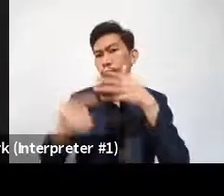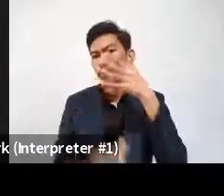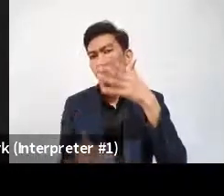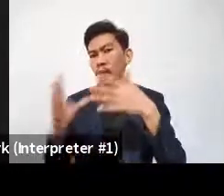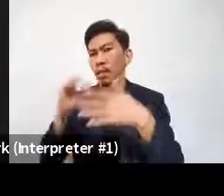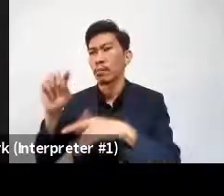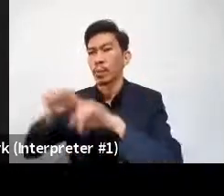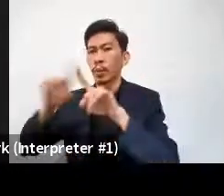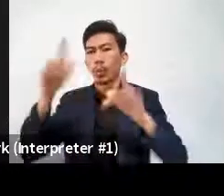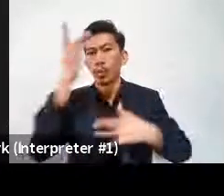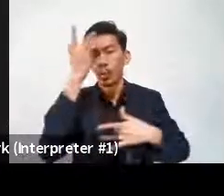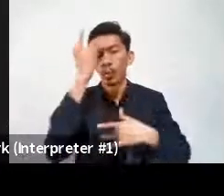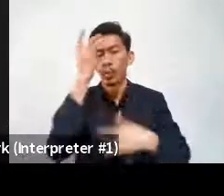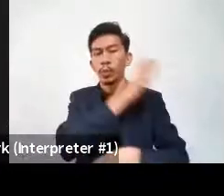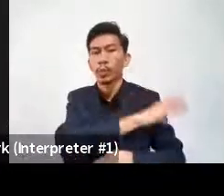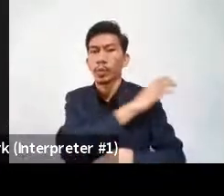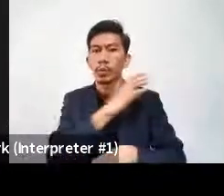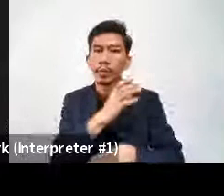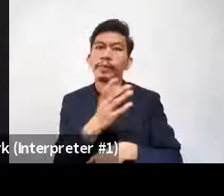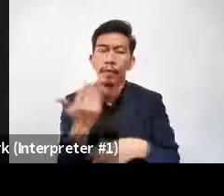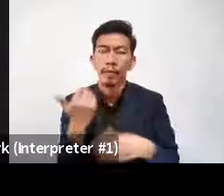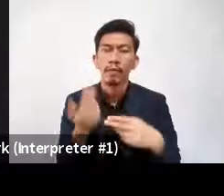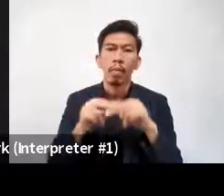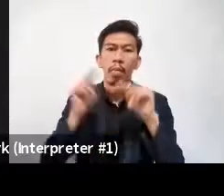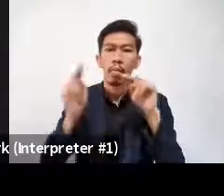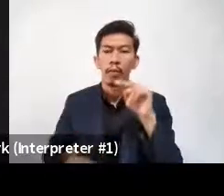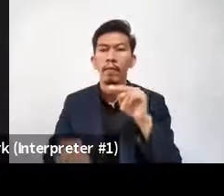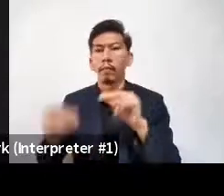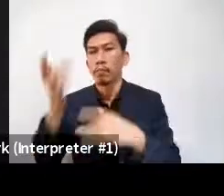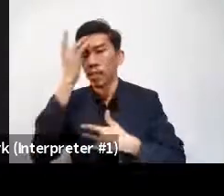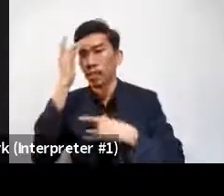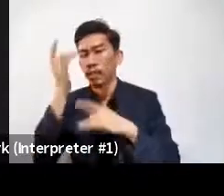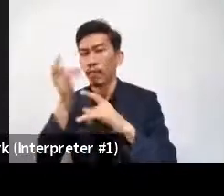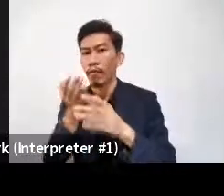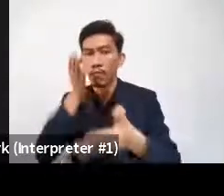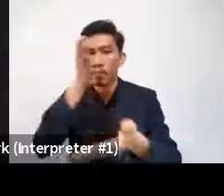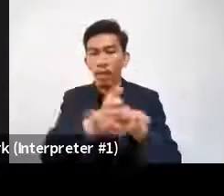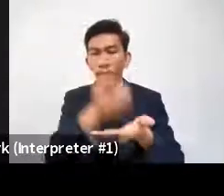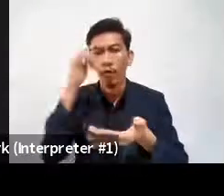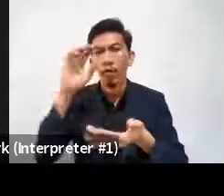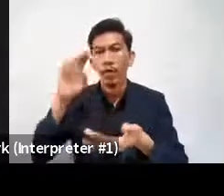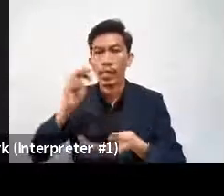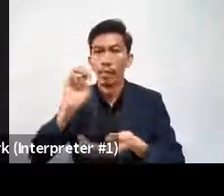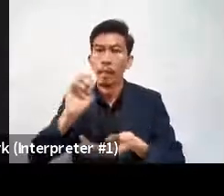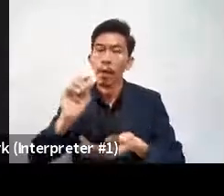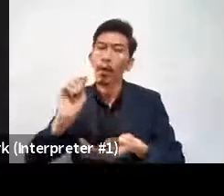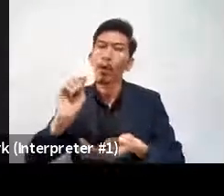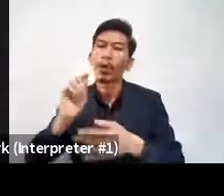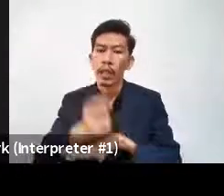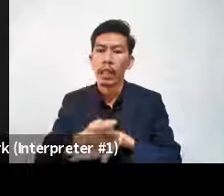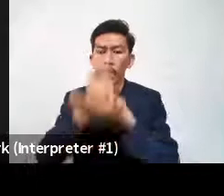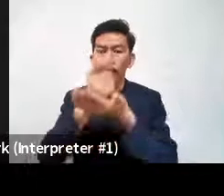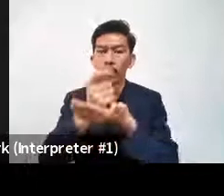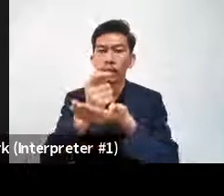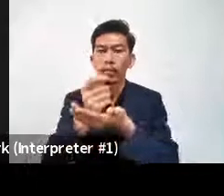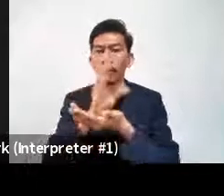comorbidity management clinics. There was significant reduction of patients coming for the scheduled chemotherapy consults and every